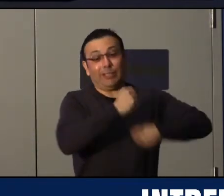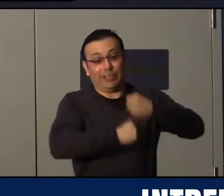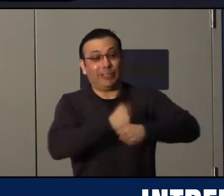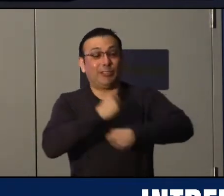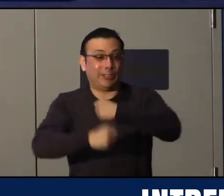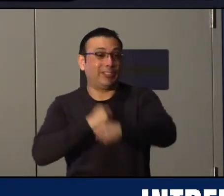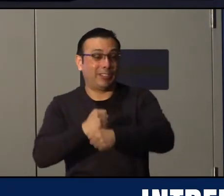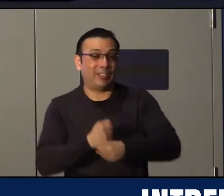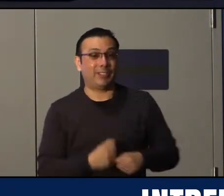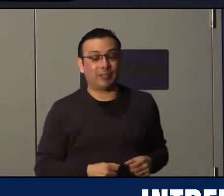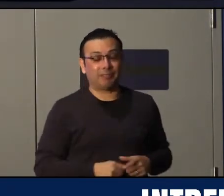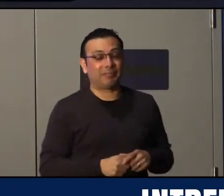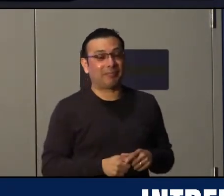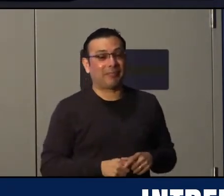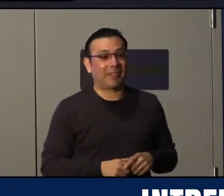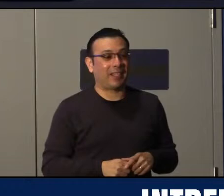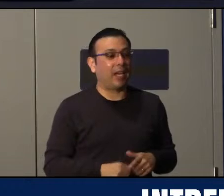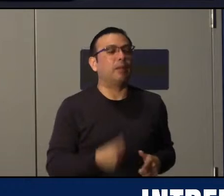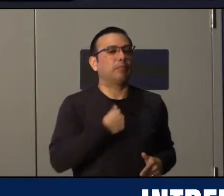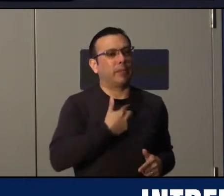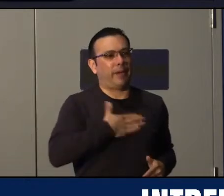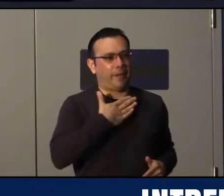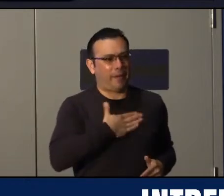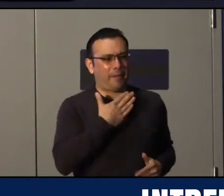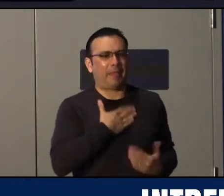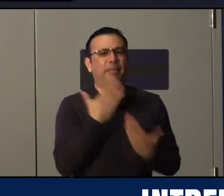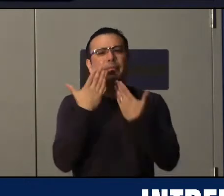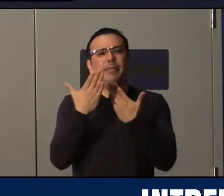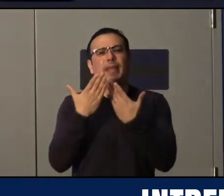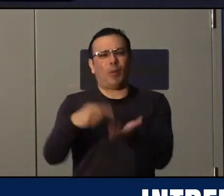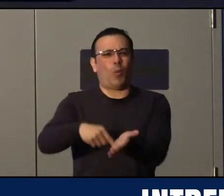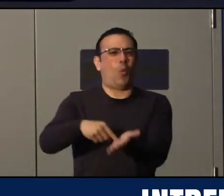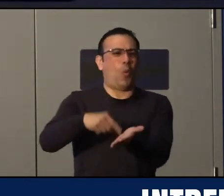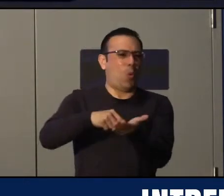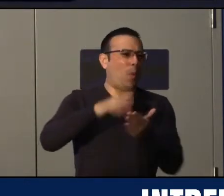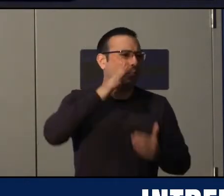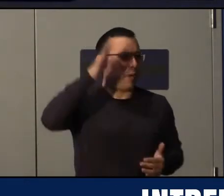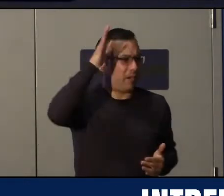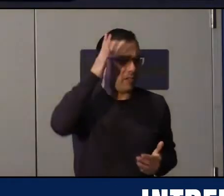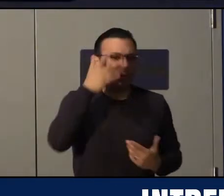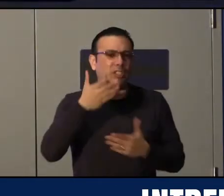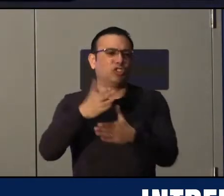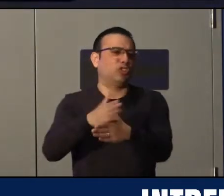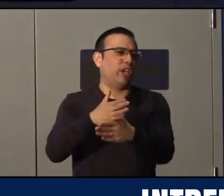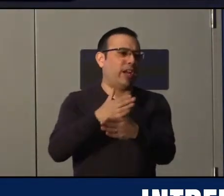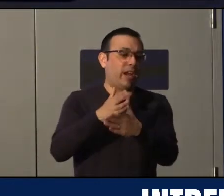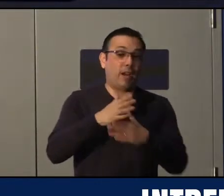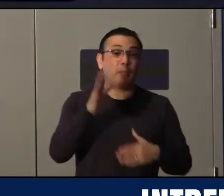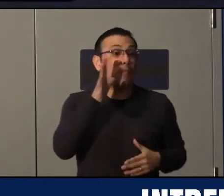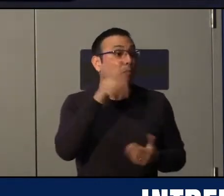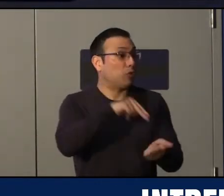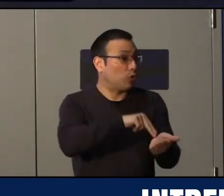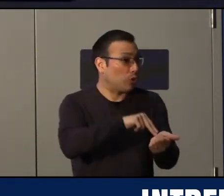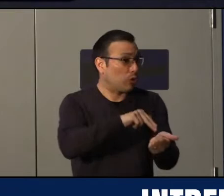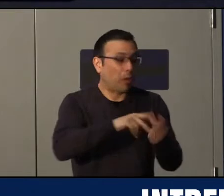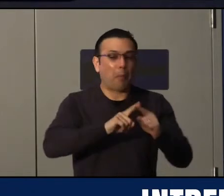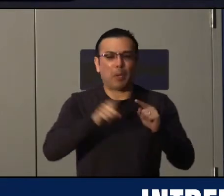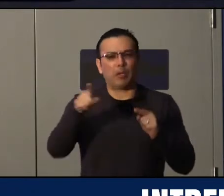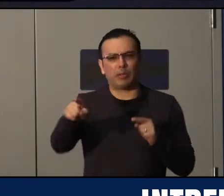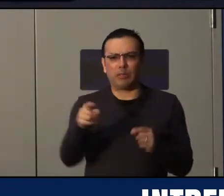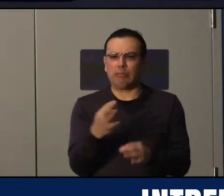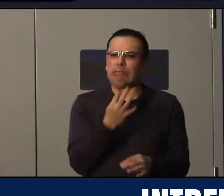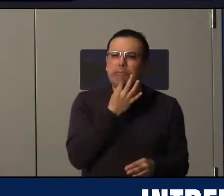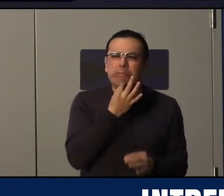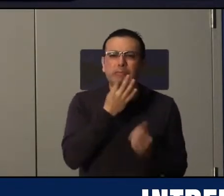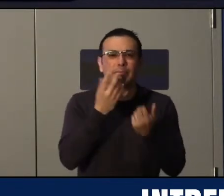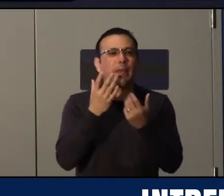have parents who shared what they loved with me. My mom, she was a nurse, but a very creative woman, still is. And if I